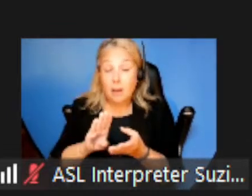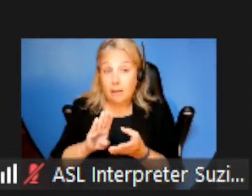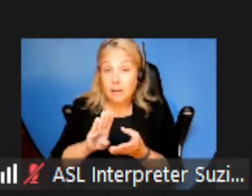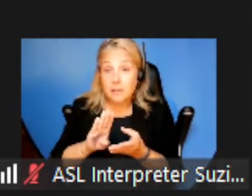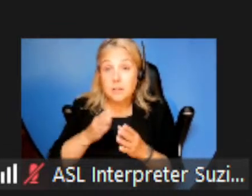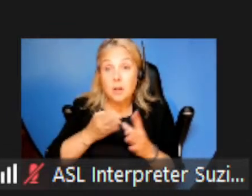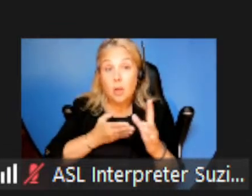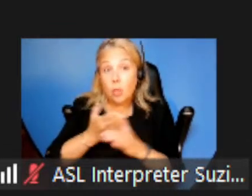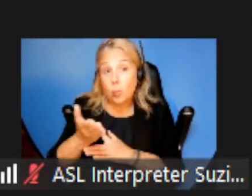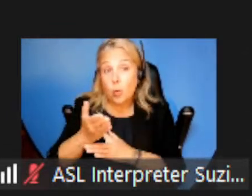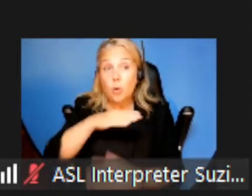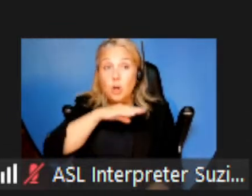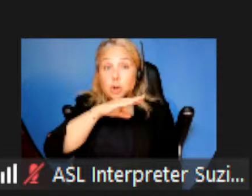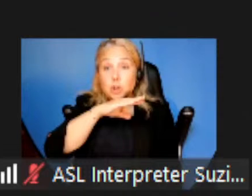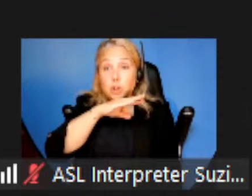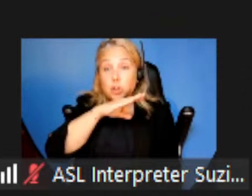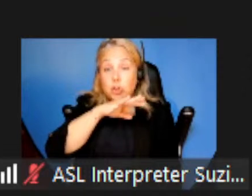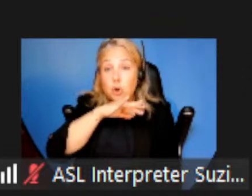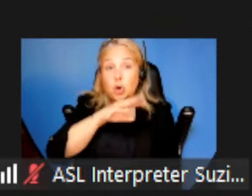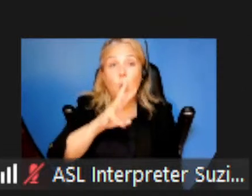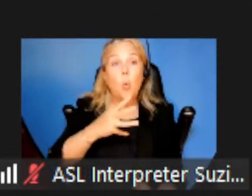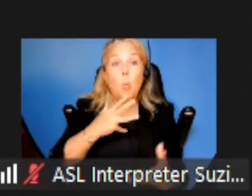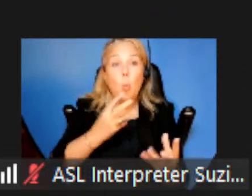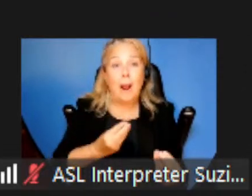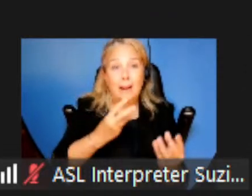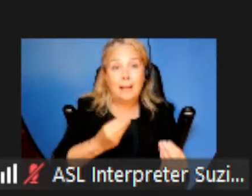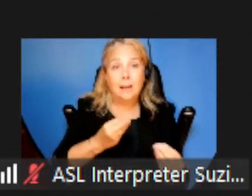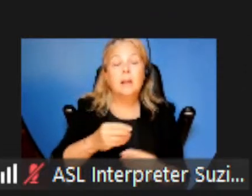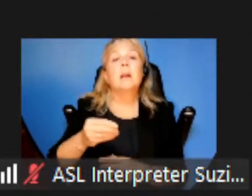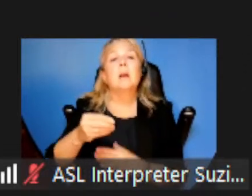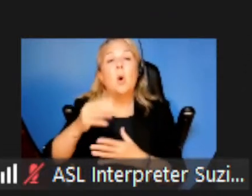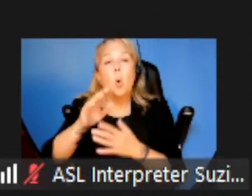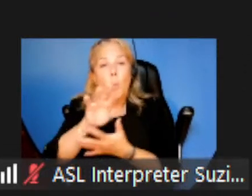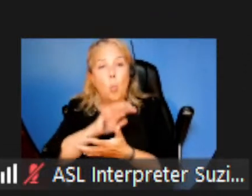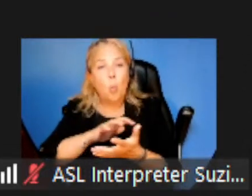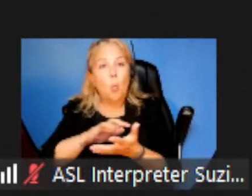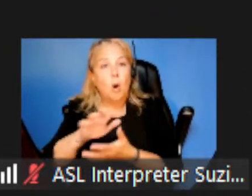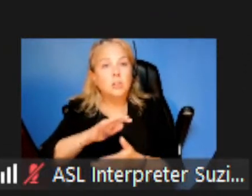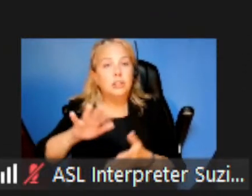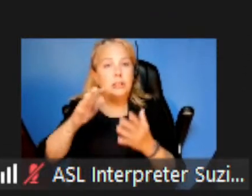through dirt wetting, rinsing vehicles, and street sweeping.